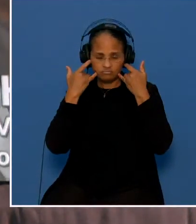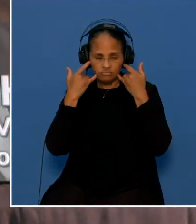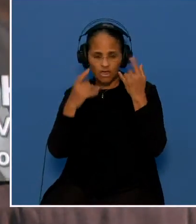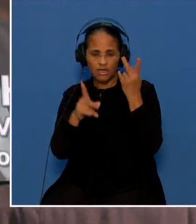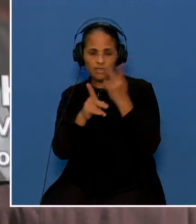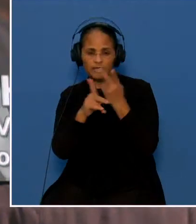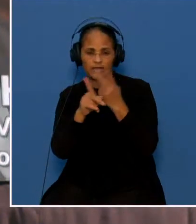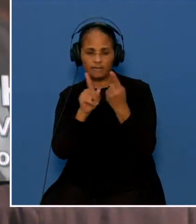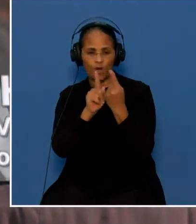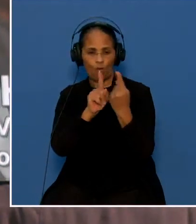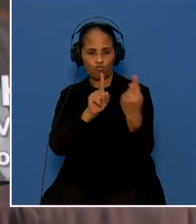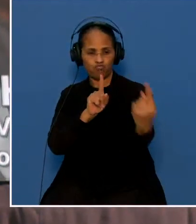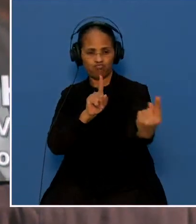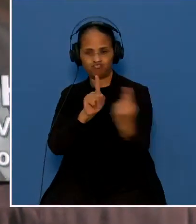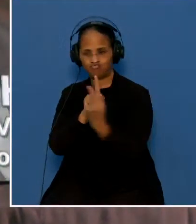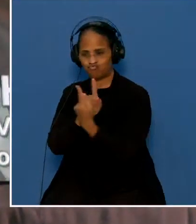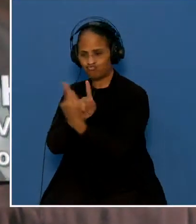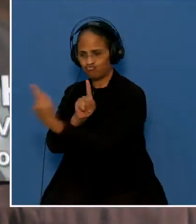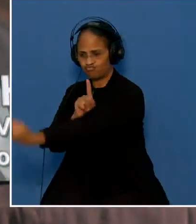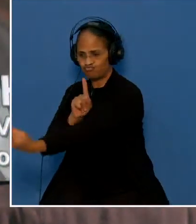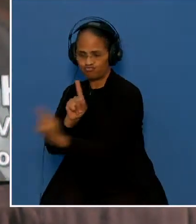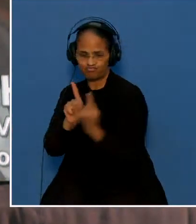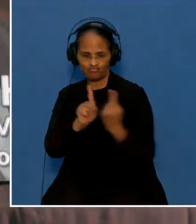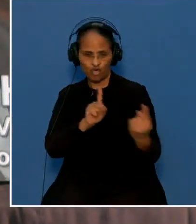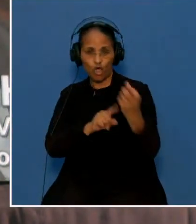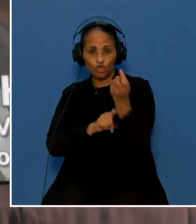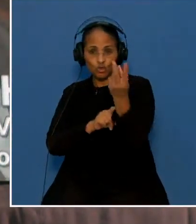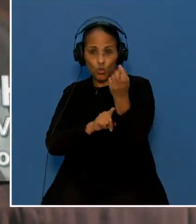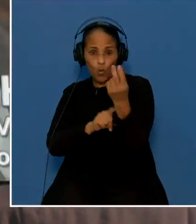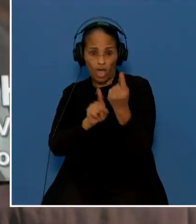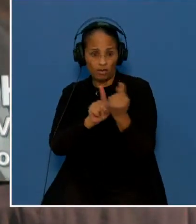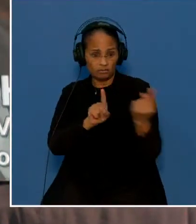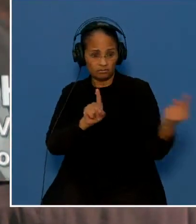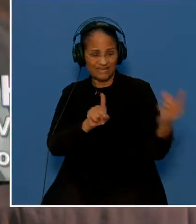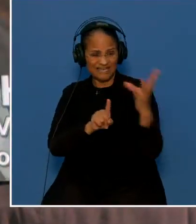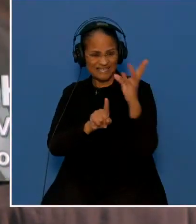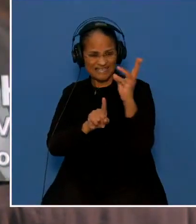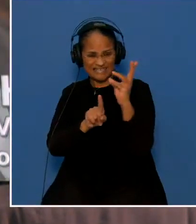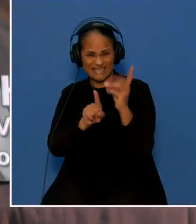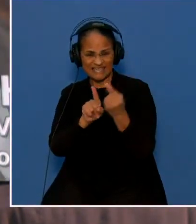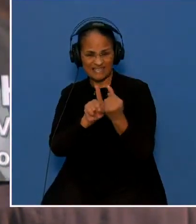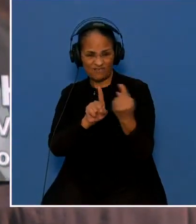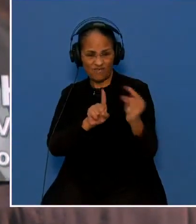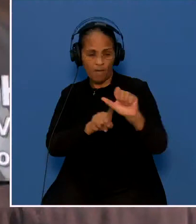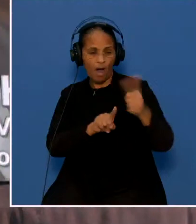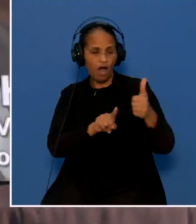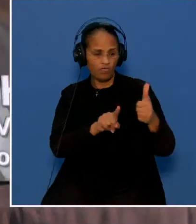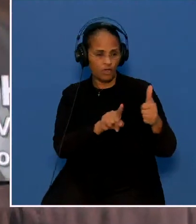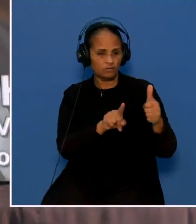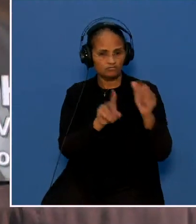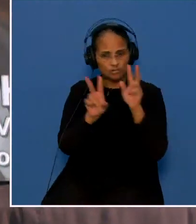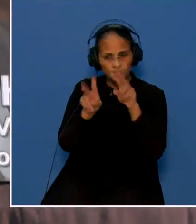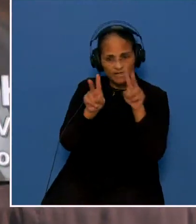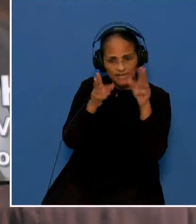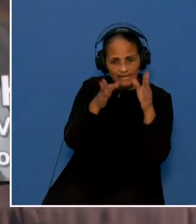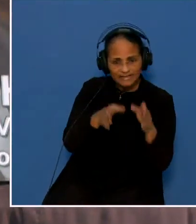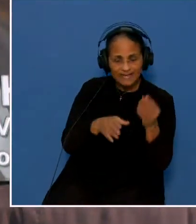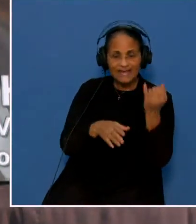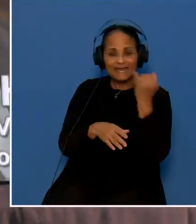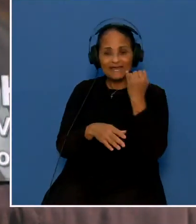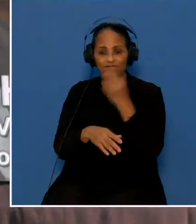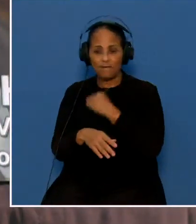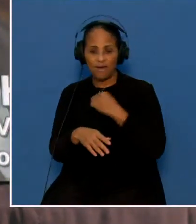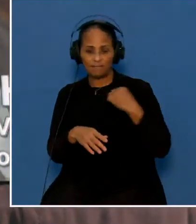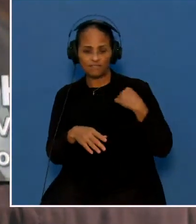Keep 12 feet away from the performers. Keep 6 feet away from other spectators unless you're members of the